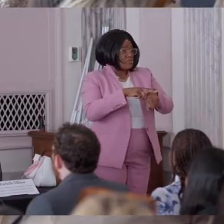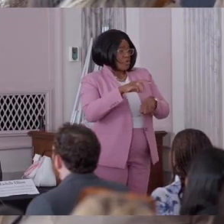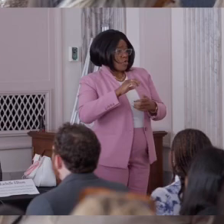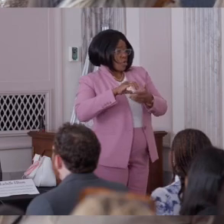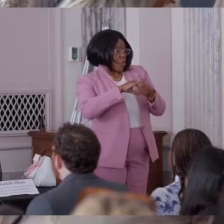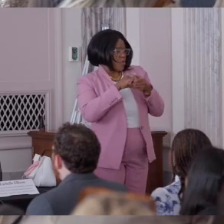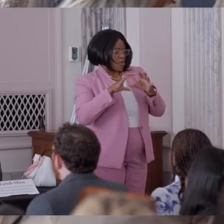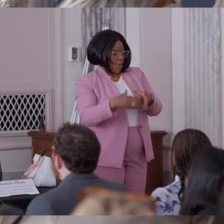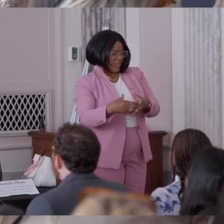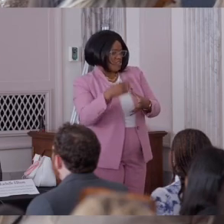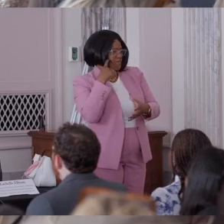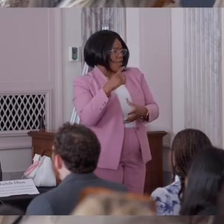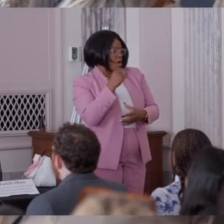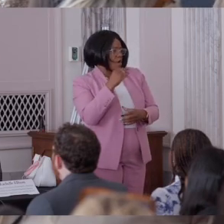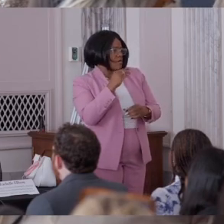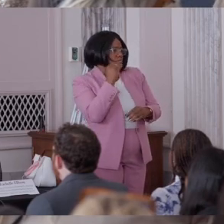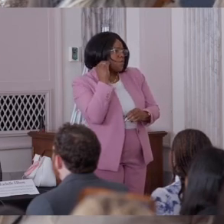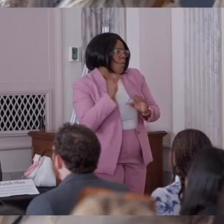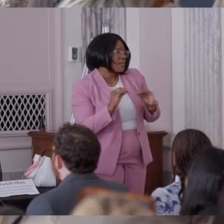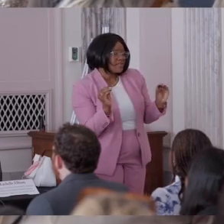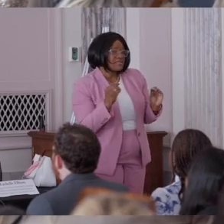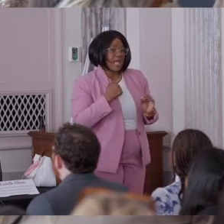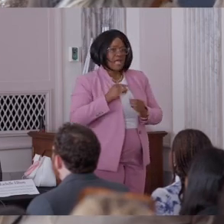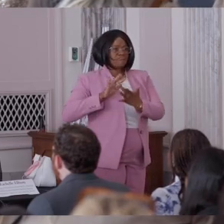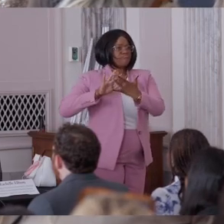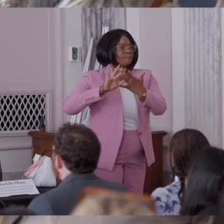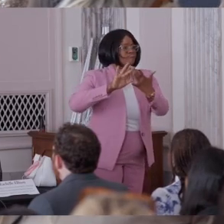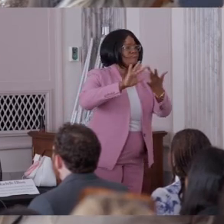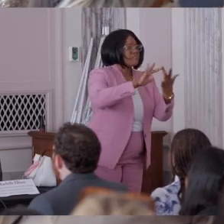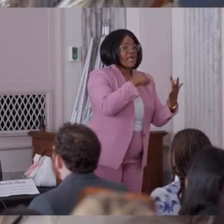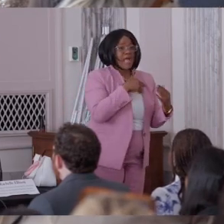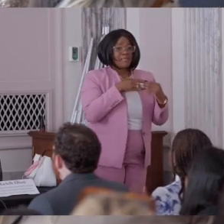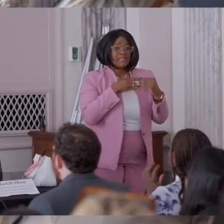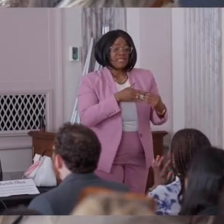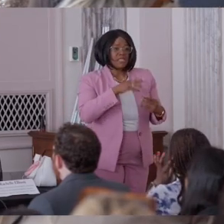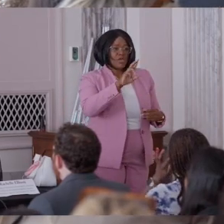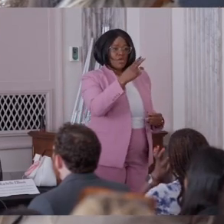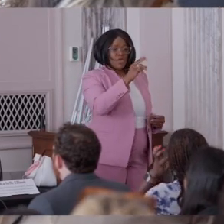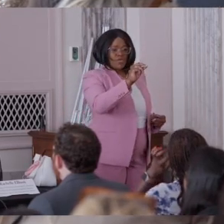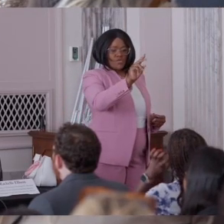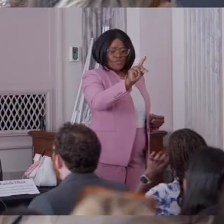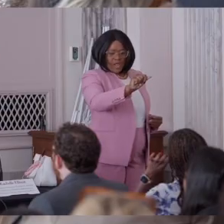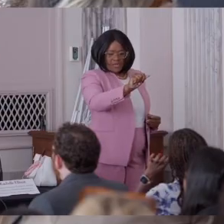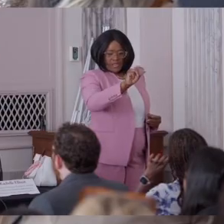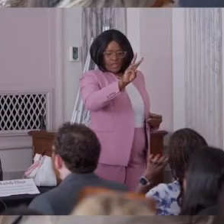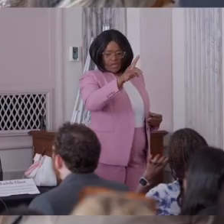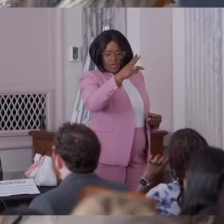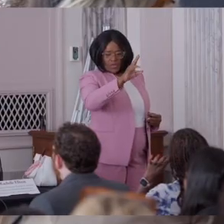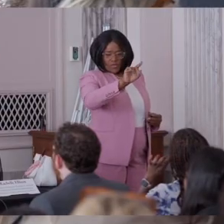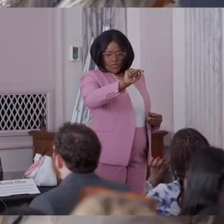Homeless. I work with Serve Your City doing outreach. I'm the lead of the Rhonda Whitaker Streets of Life DC